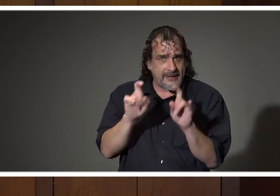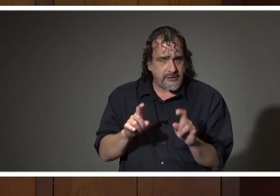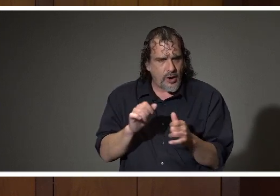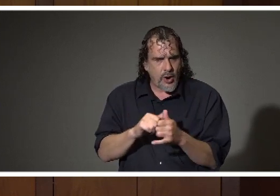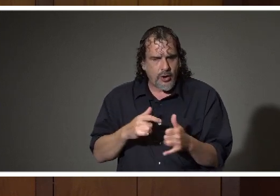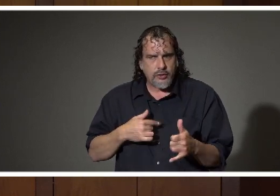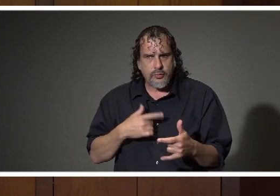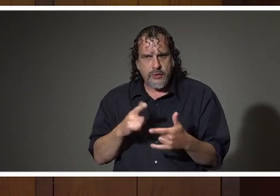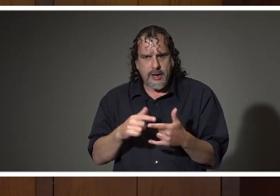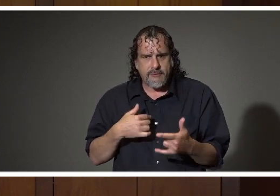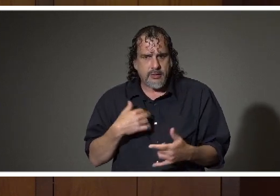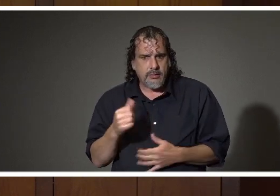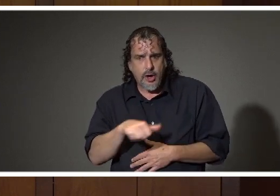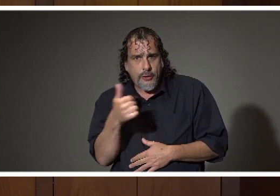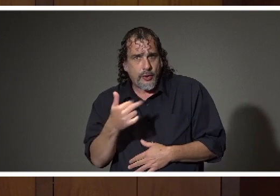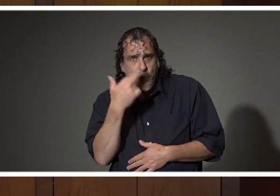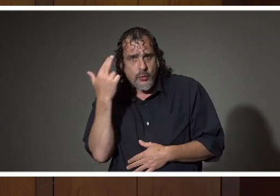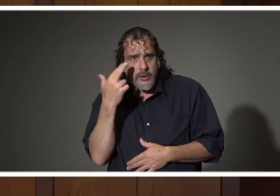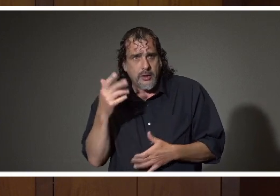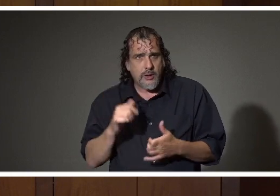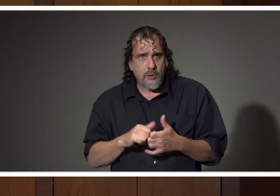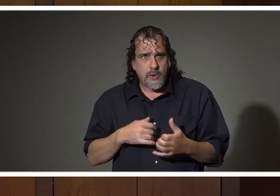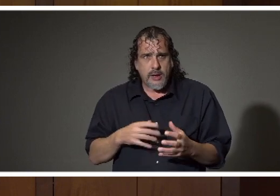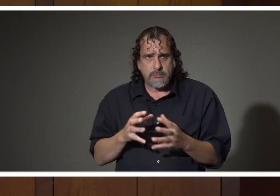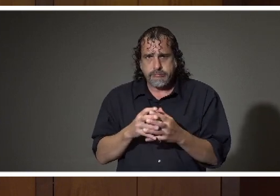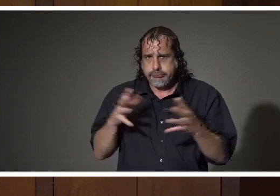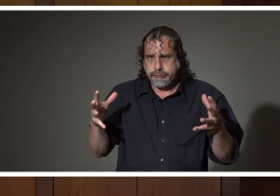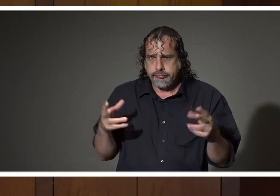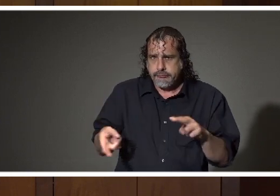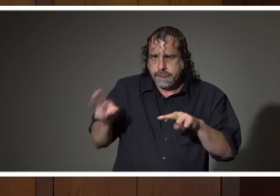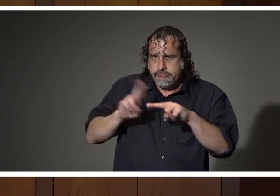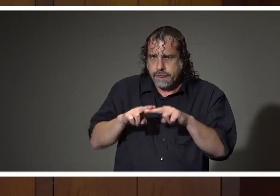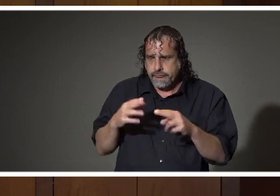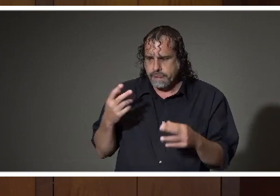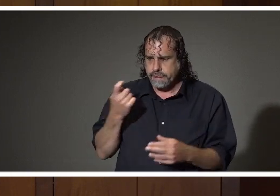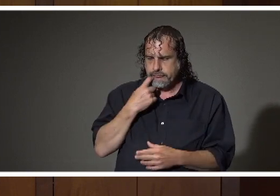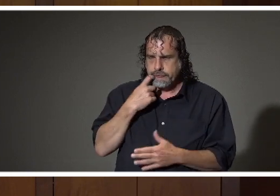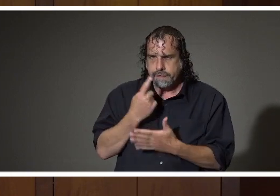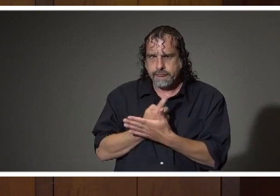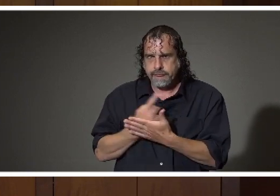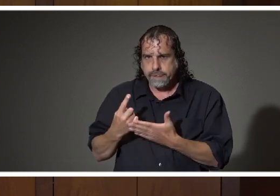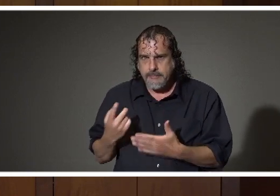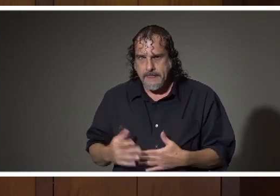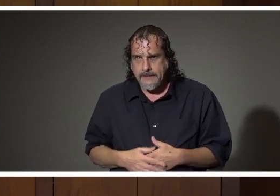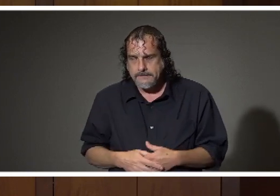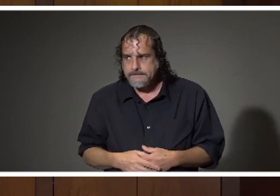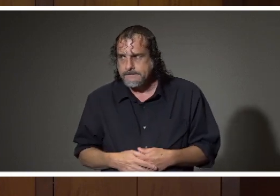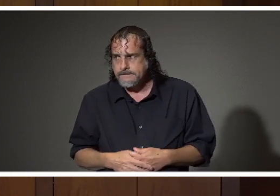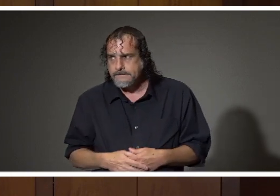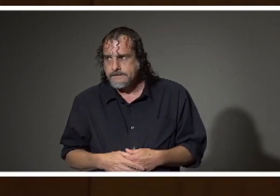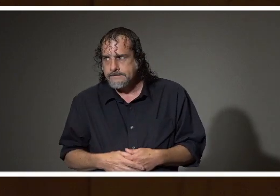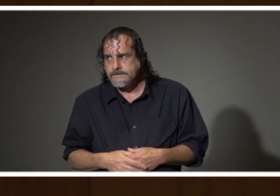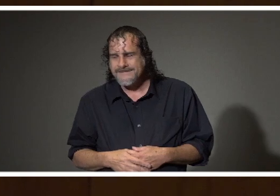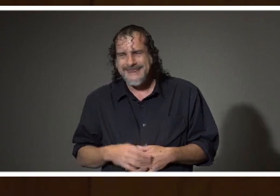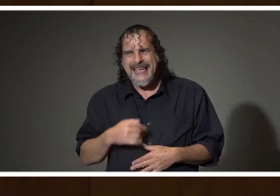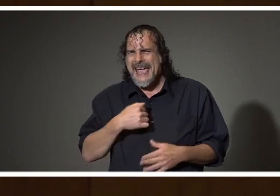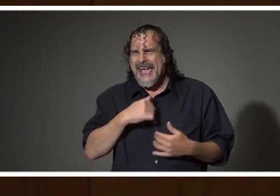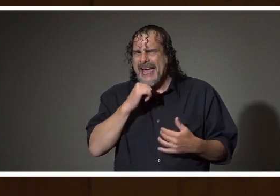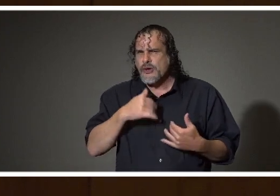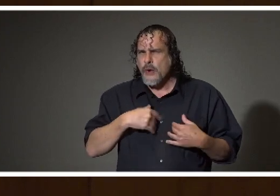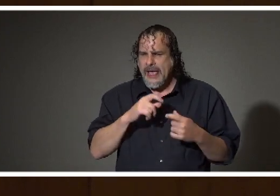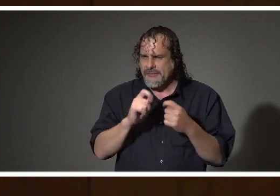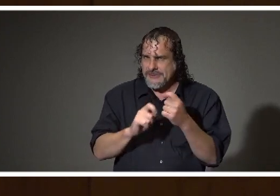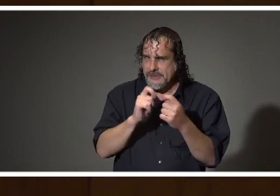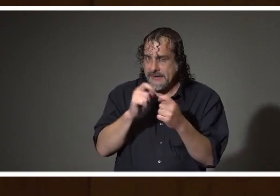just a reason as to why Monroe County has seen so many cases within the past week. I don't have the specifics